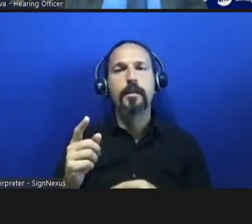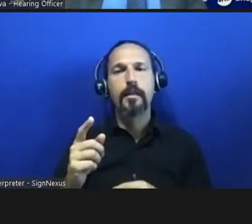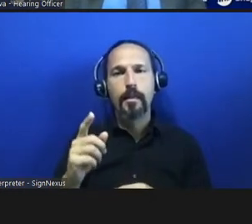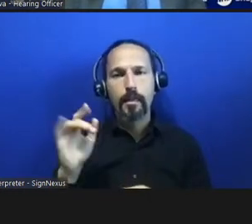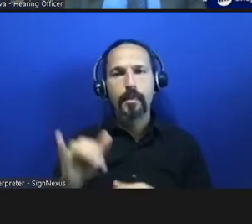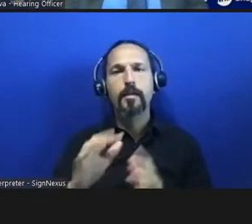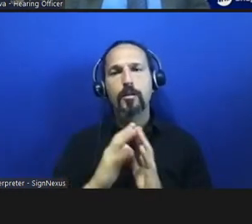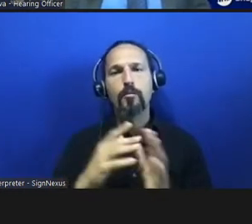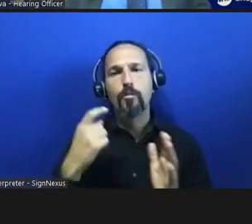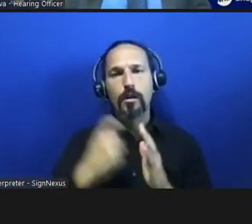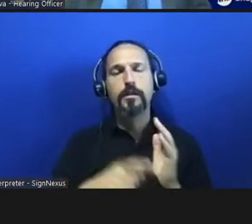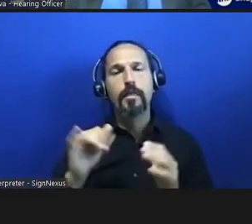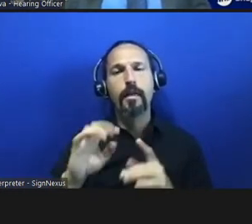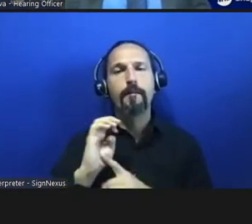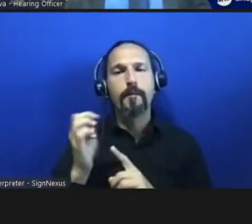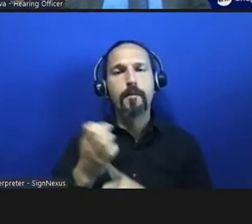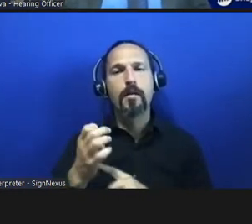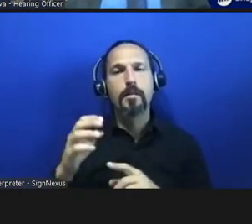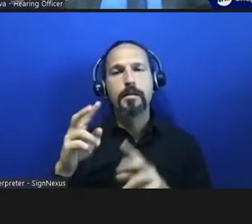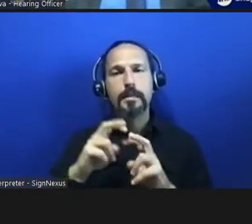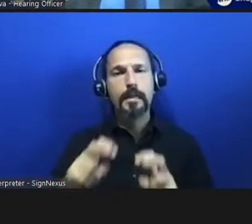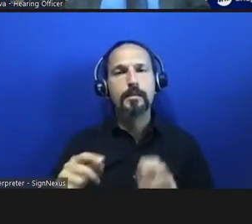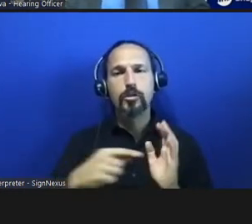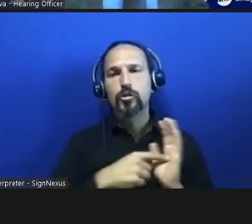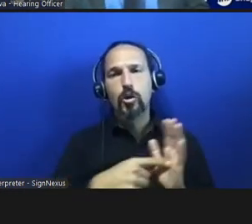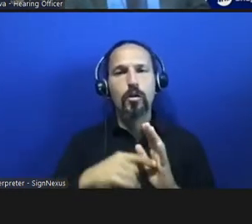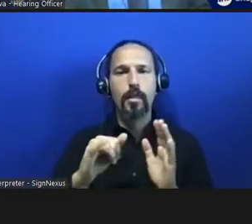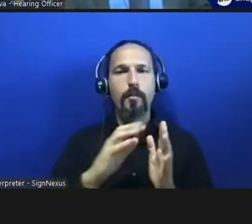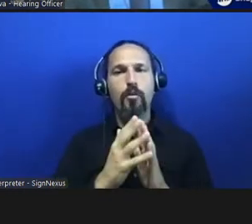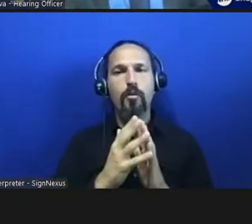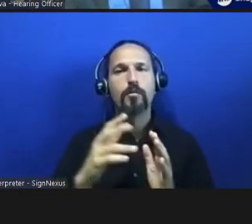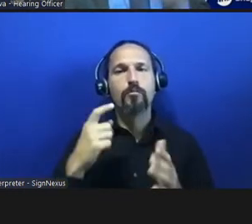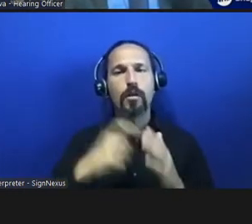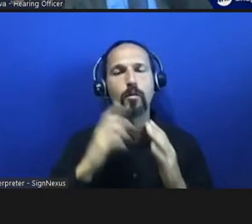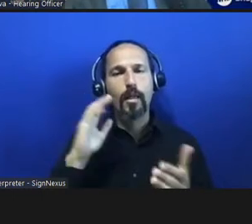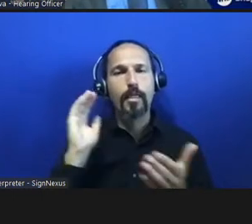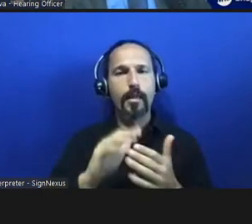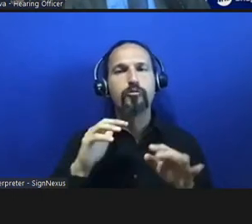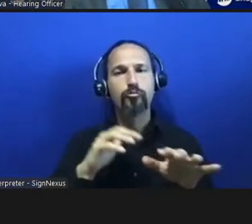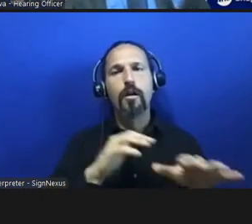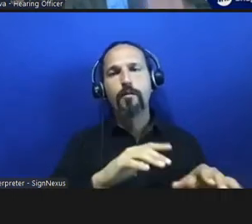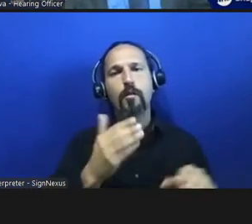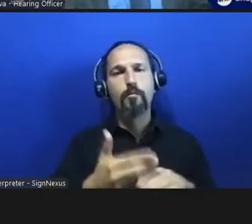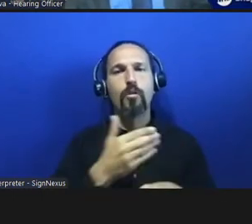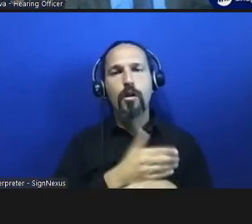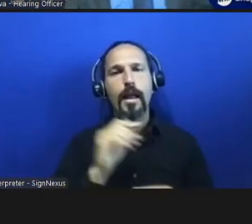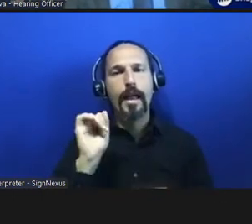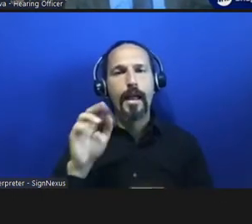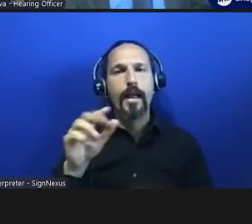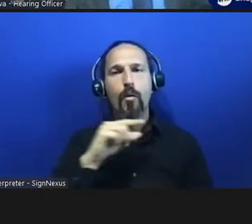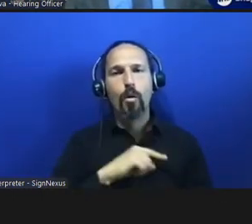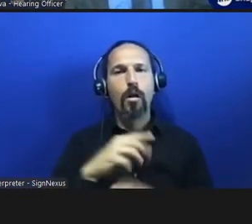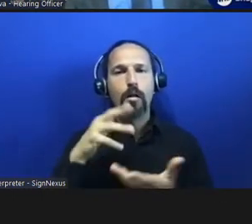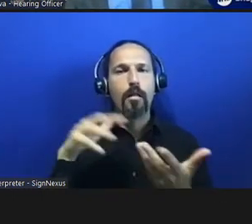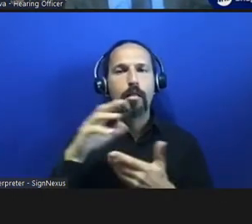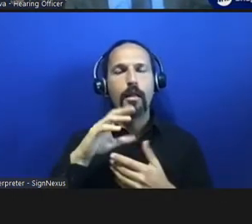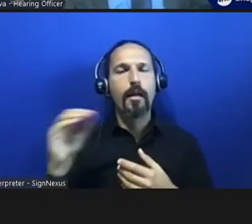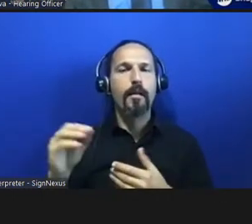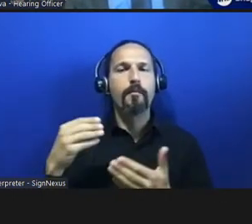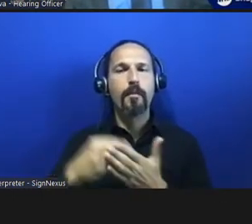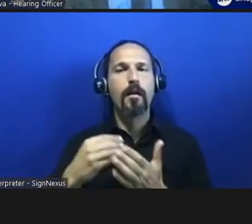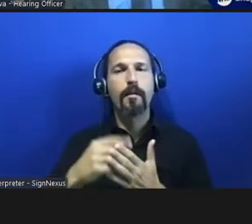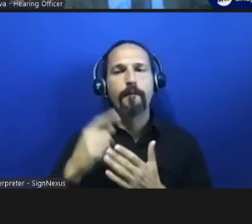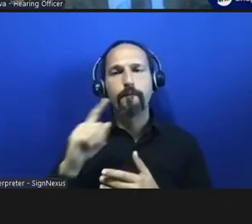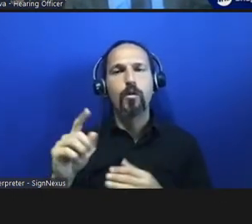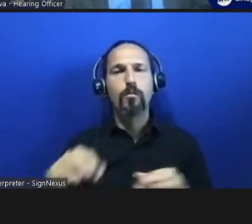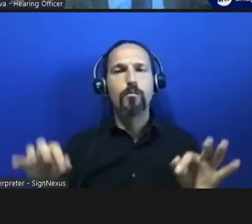pricing the environmental assessment shows that congestion pricing will reduce traffic improve air quality and raise vital funds for